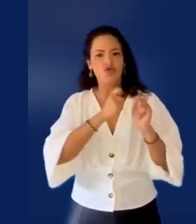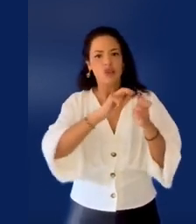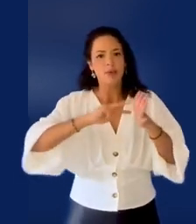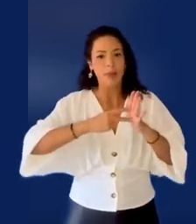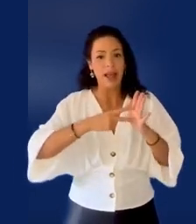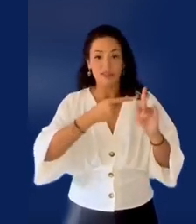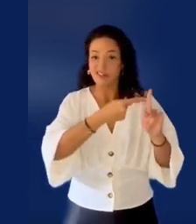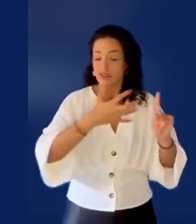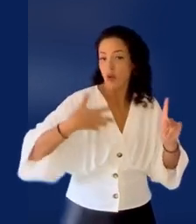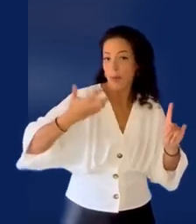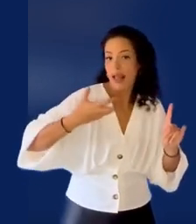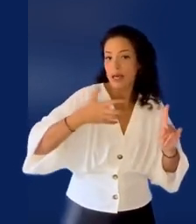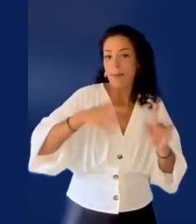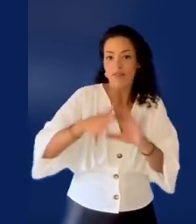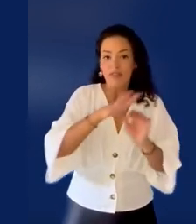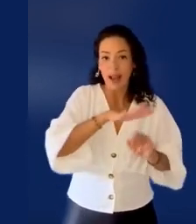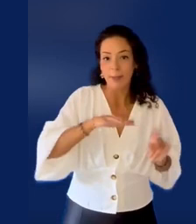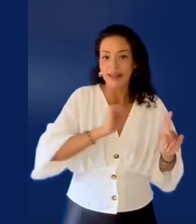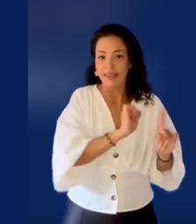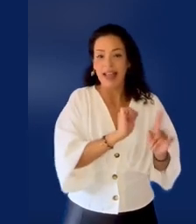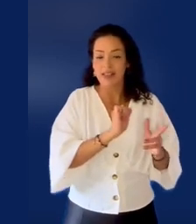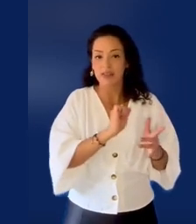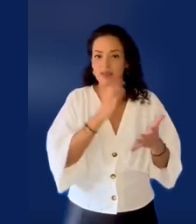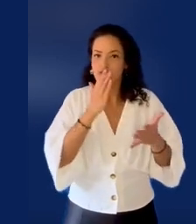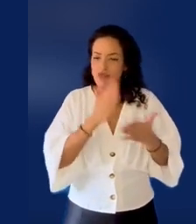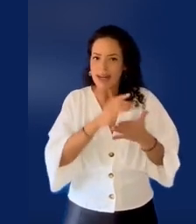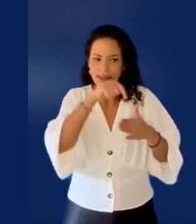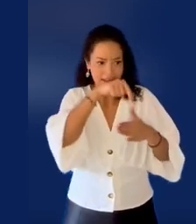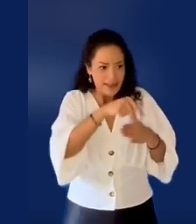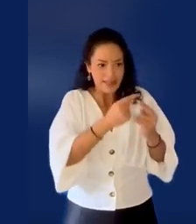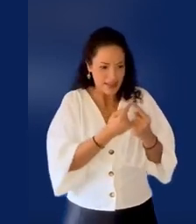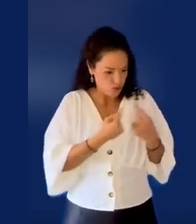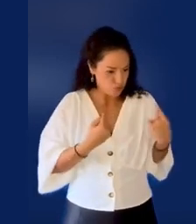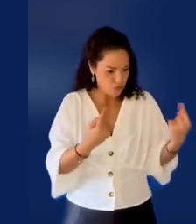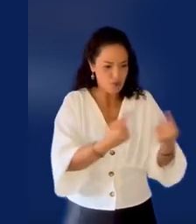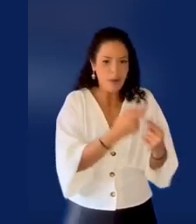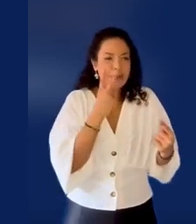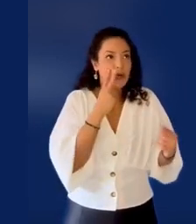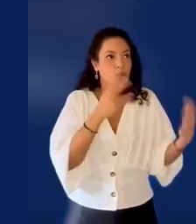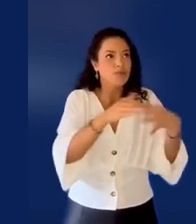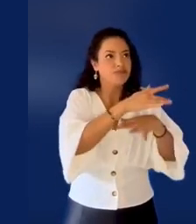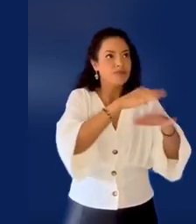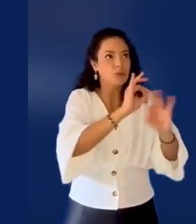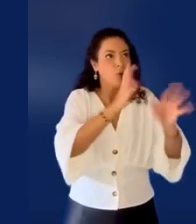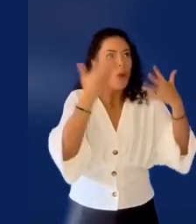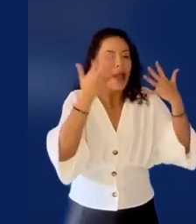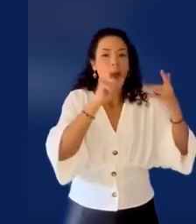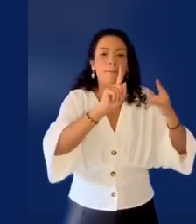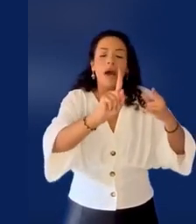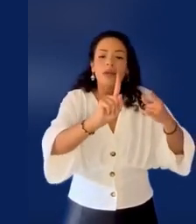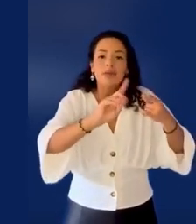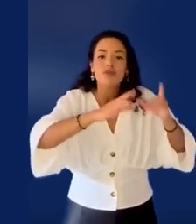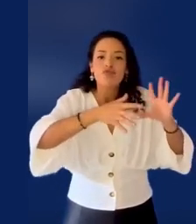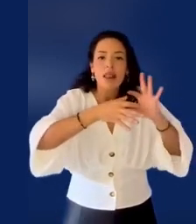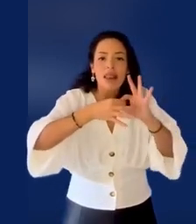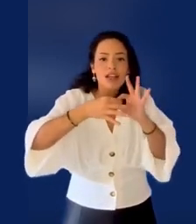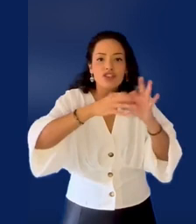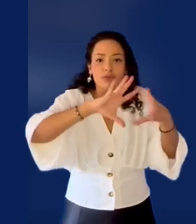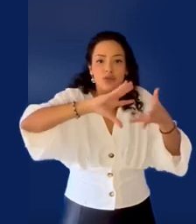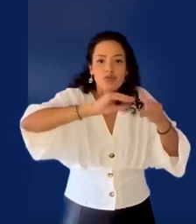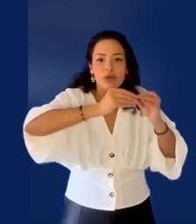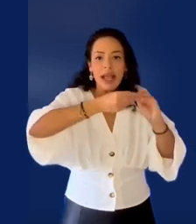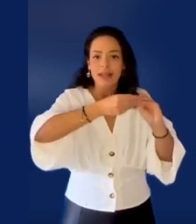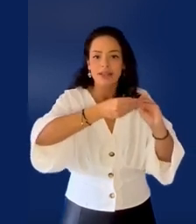complained about their relatives. In short, in this room, thick with smoke and devoid of air, relationships were built and connections